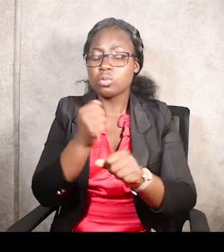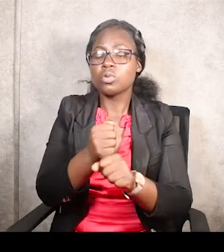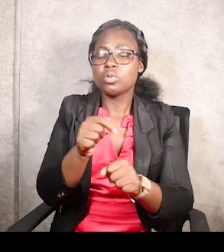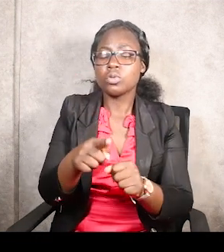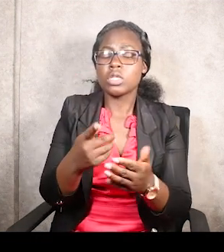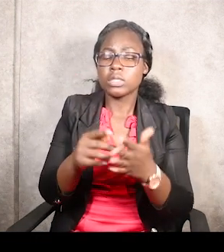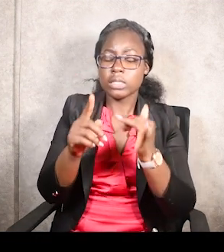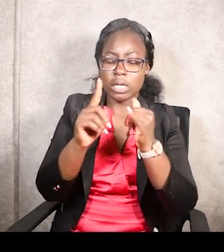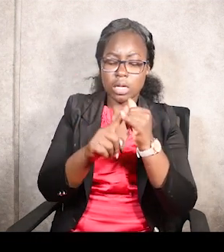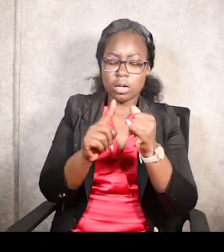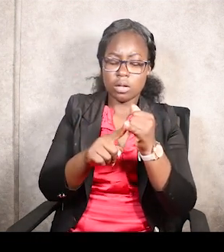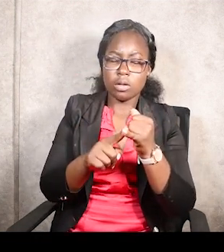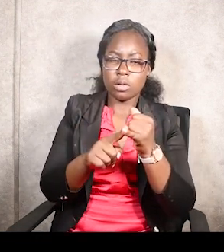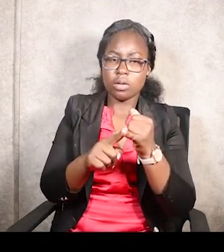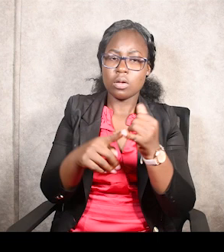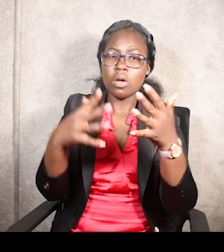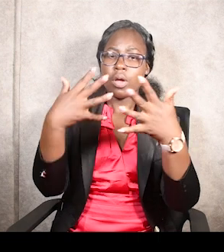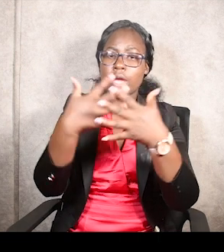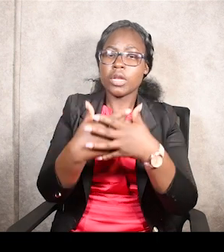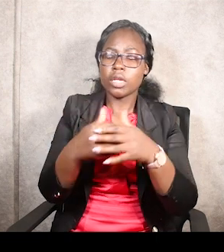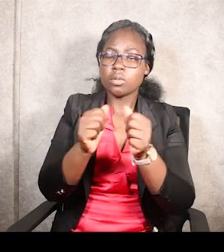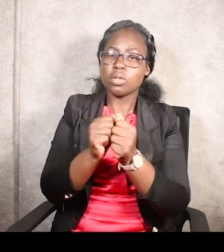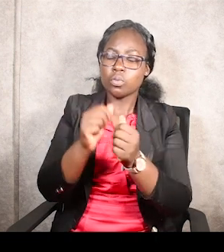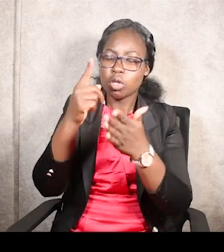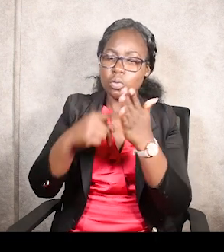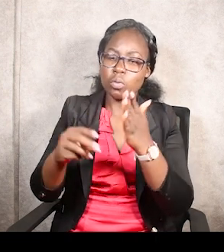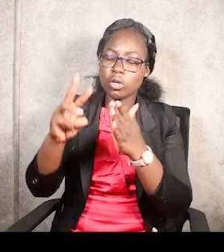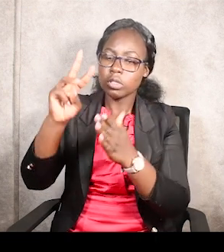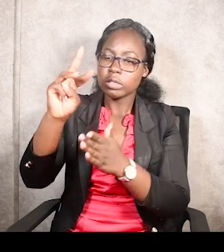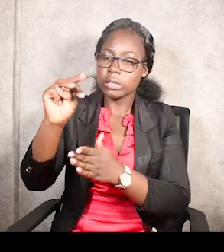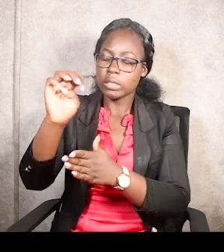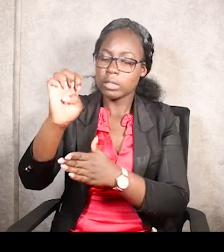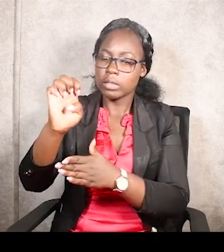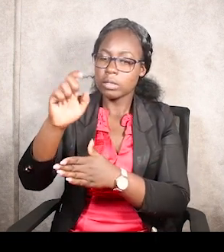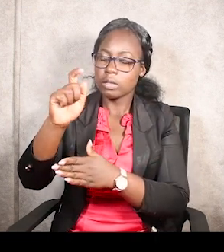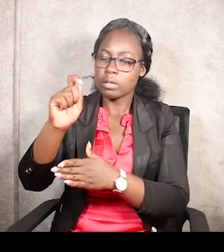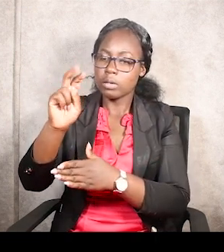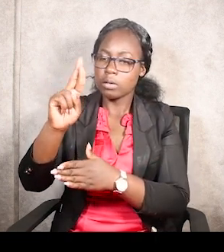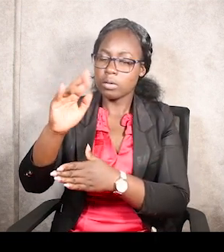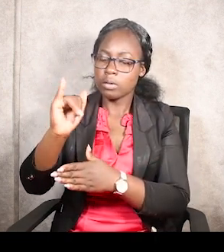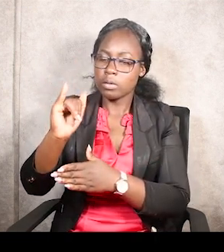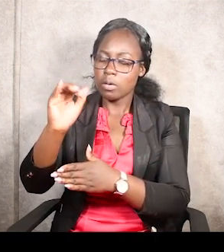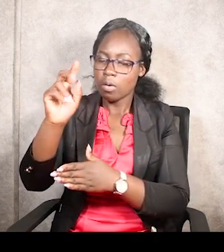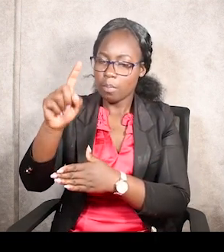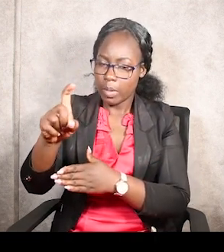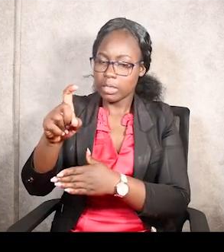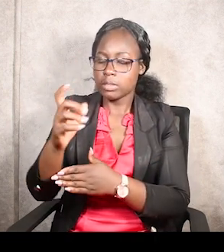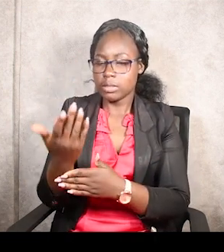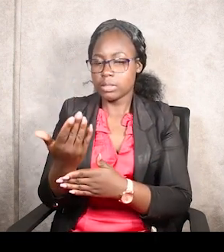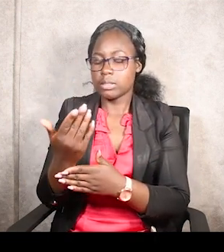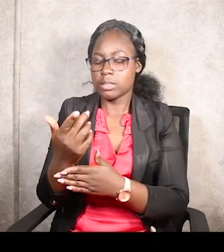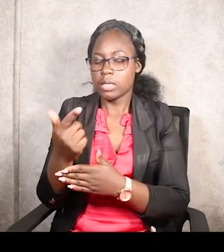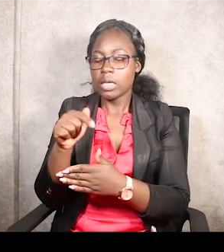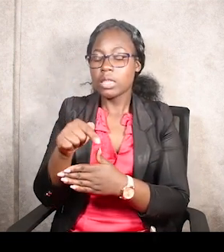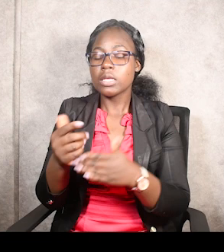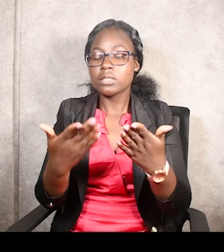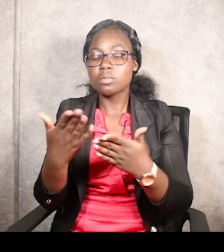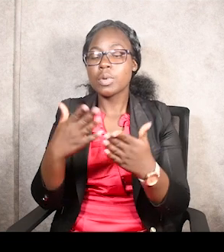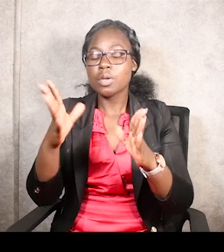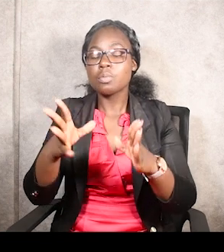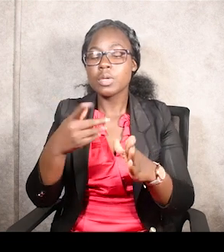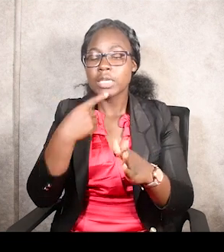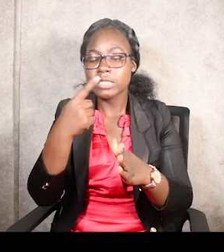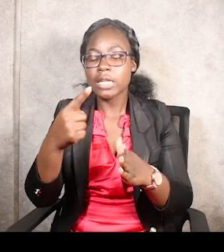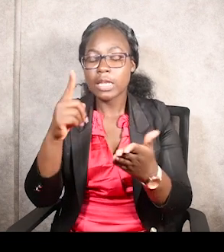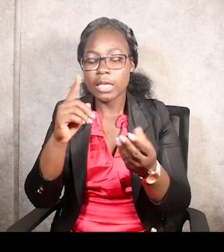some of the ways that you can do this is, one is engagement with the metrics. You can This can be